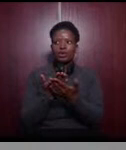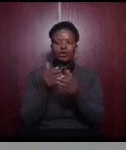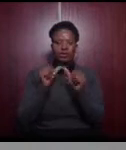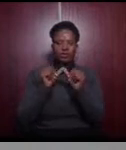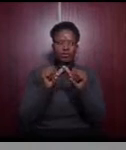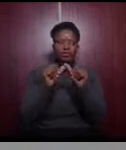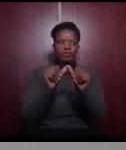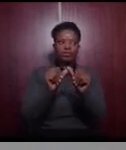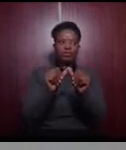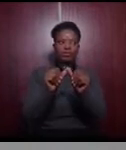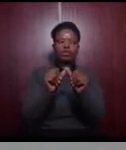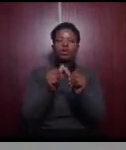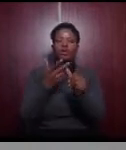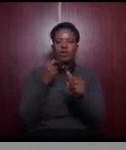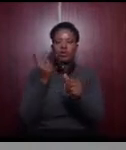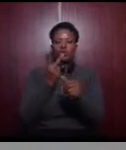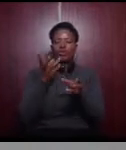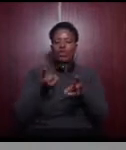also allow